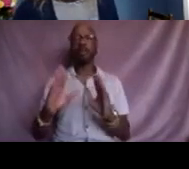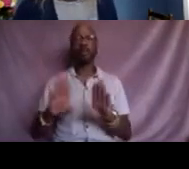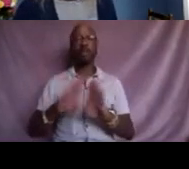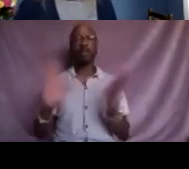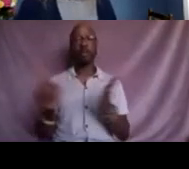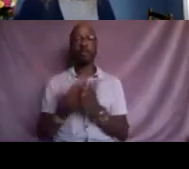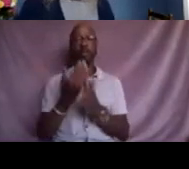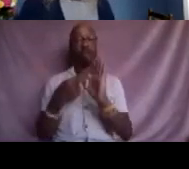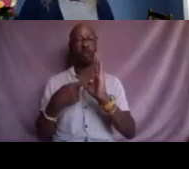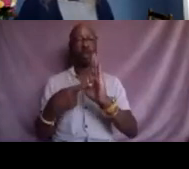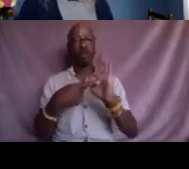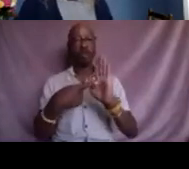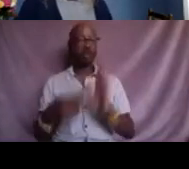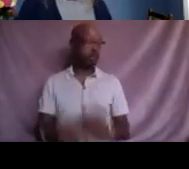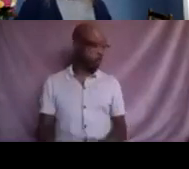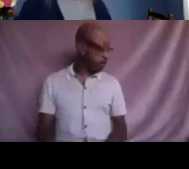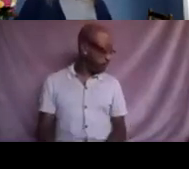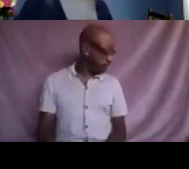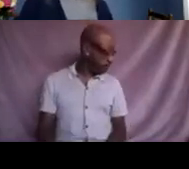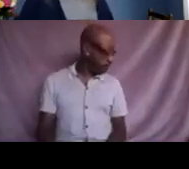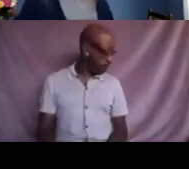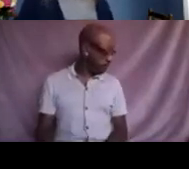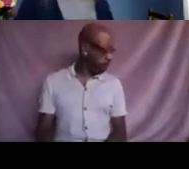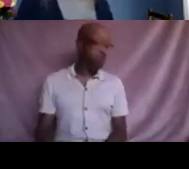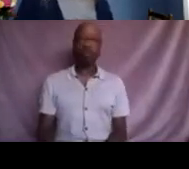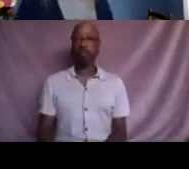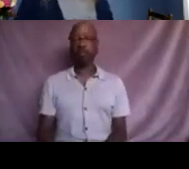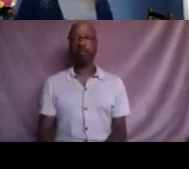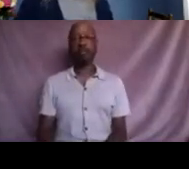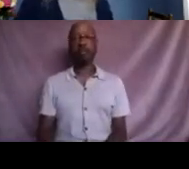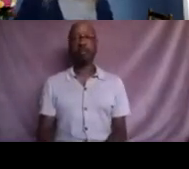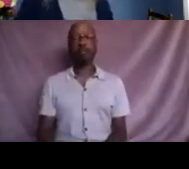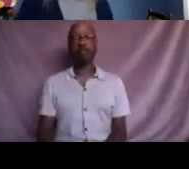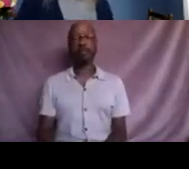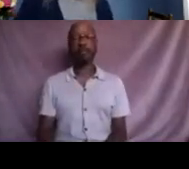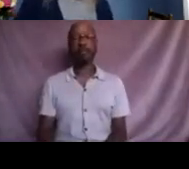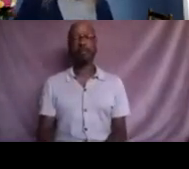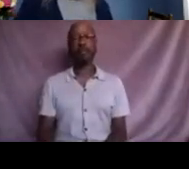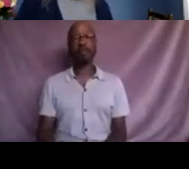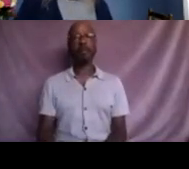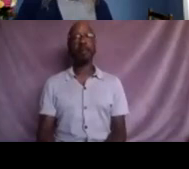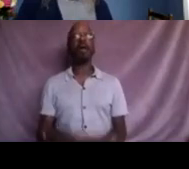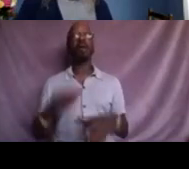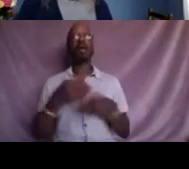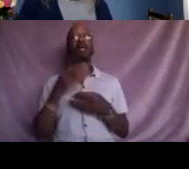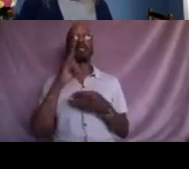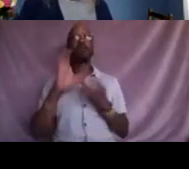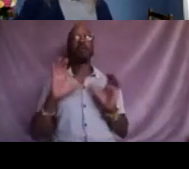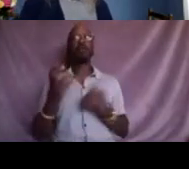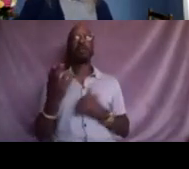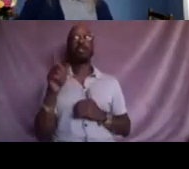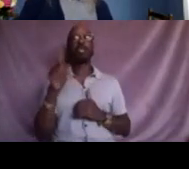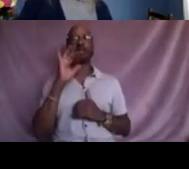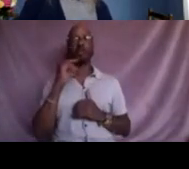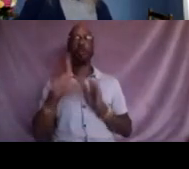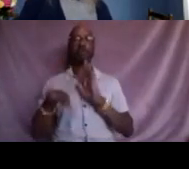the guidance, if I can spell. I'll put it in the chat so you can grab this resource as well. What we did is